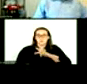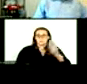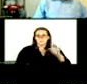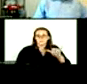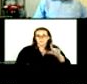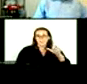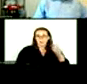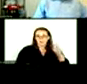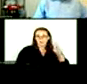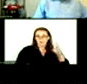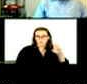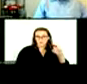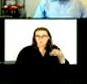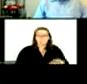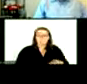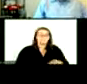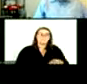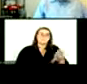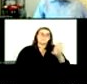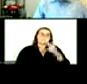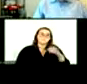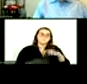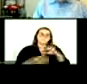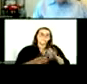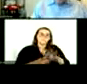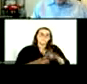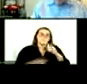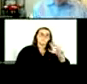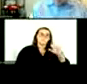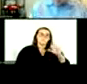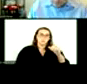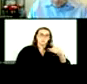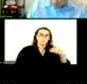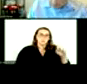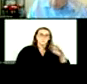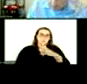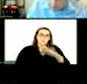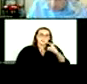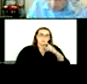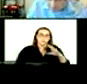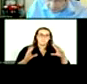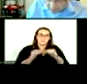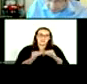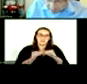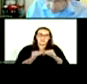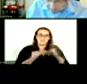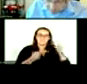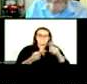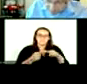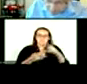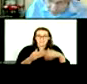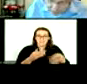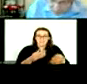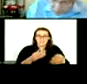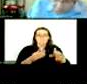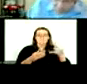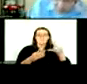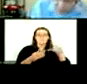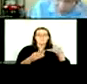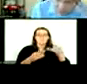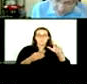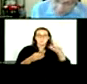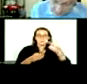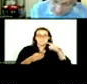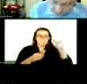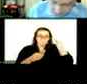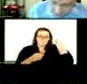subject to the district's Open Meetings Act to offer remote meetings through the end of 2023. The legislation provides that the